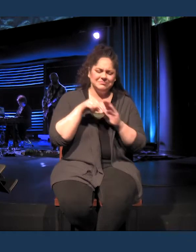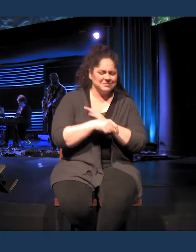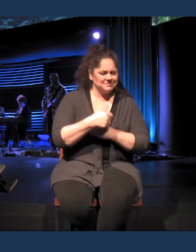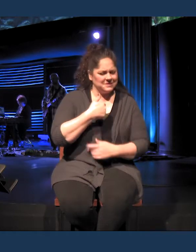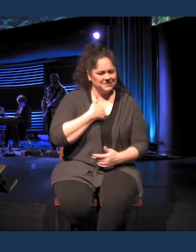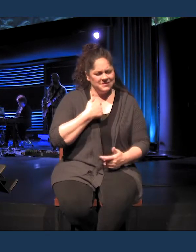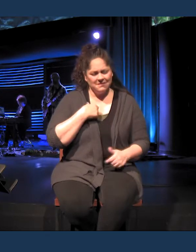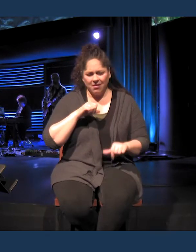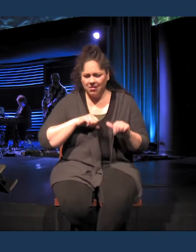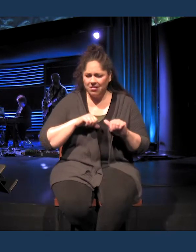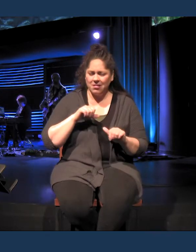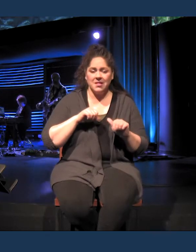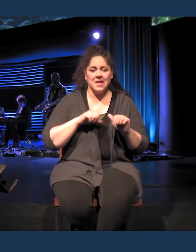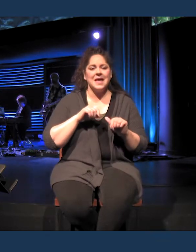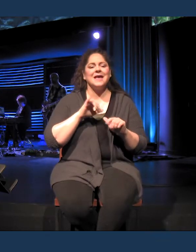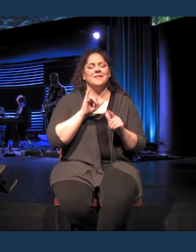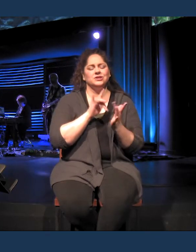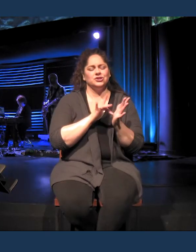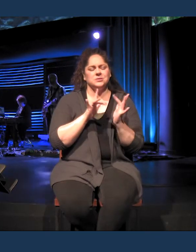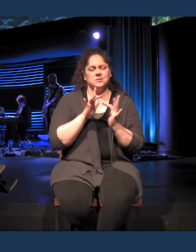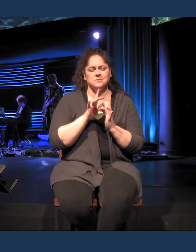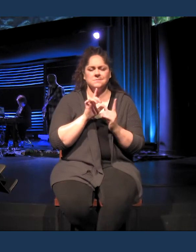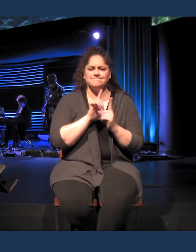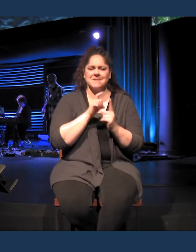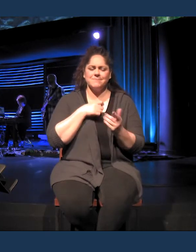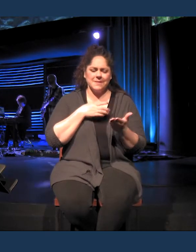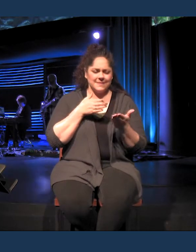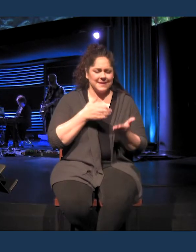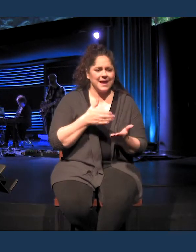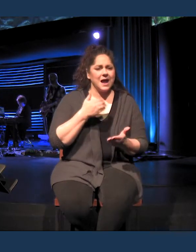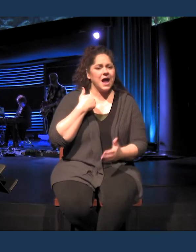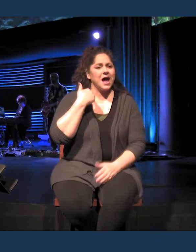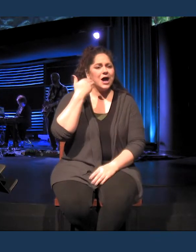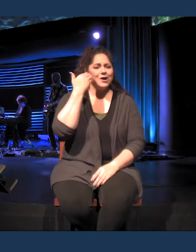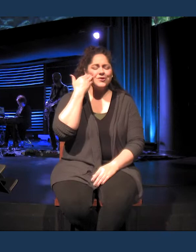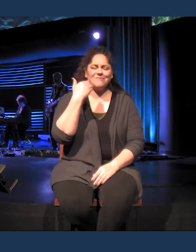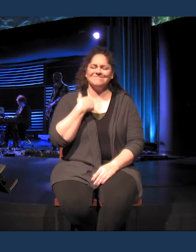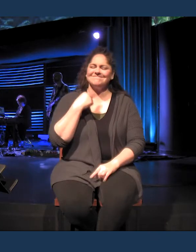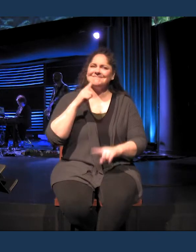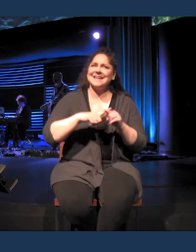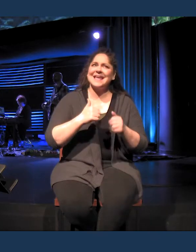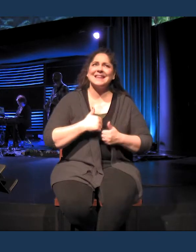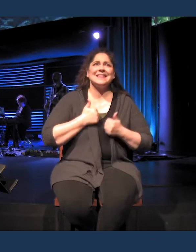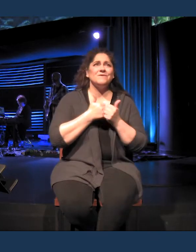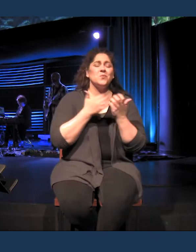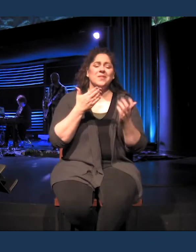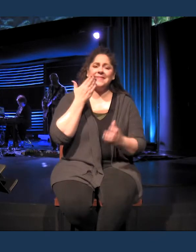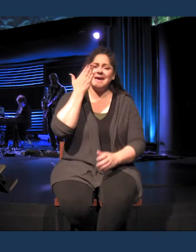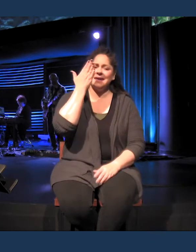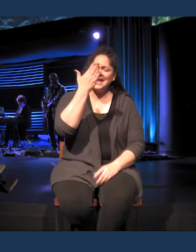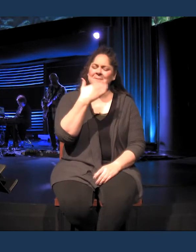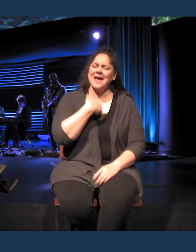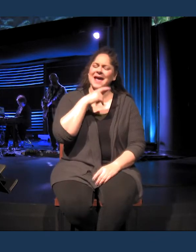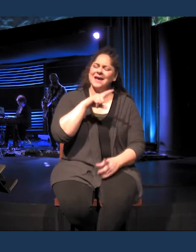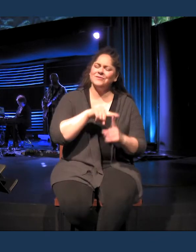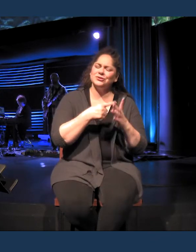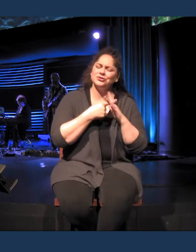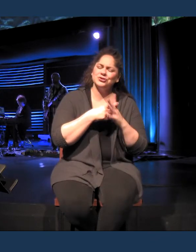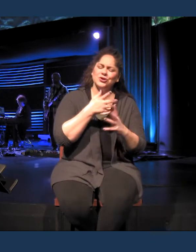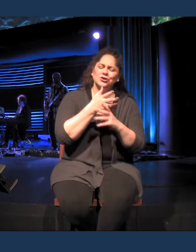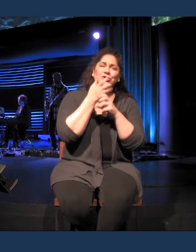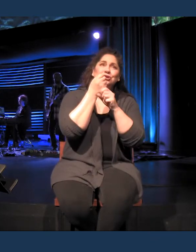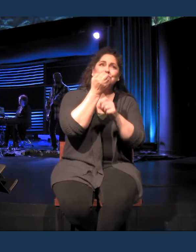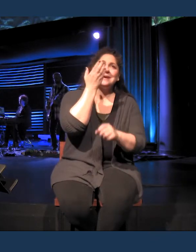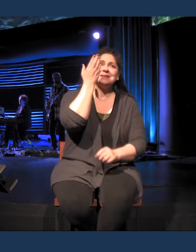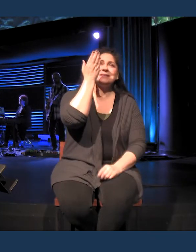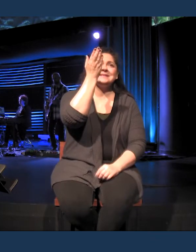and that is where Jesus met me. I knew at that point I could not live without him and needed to start trusting him. With Christ in